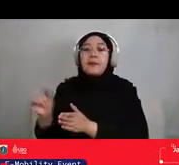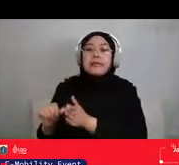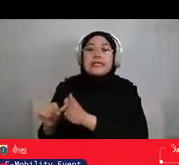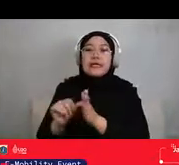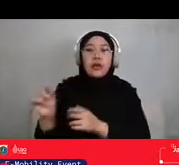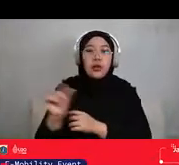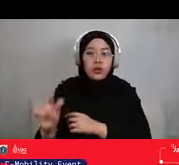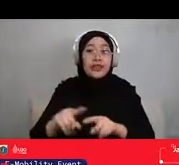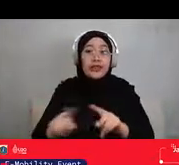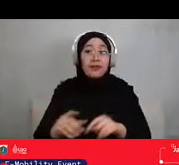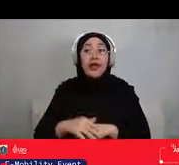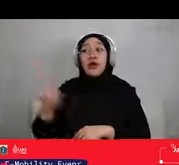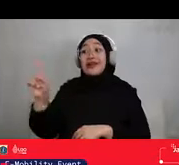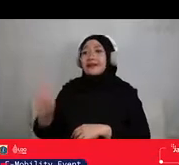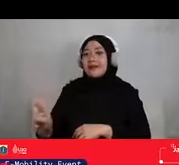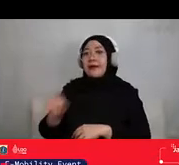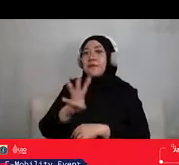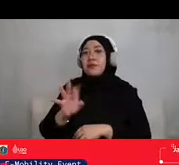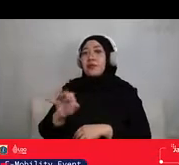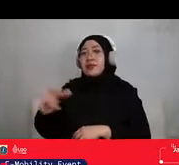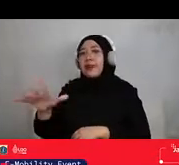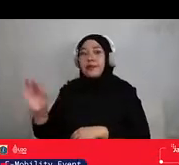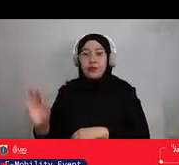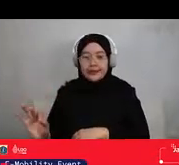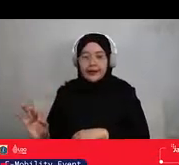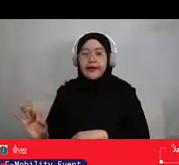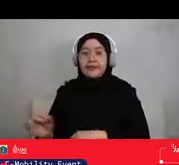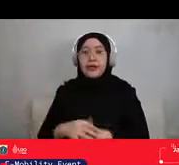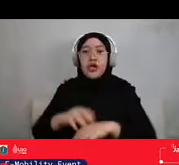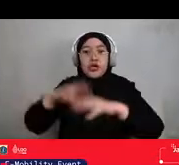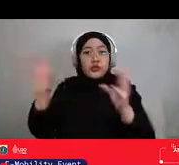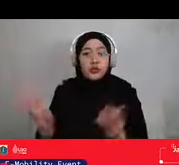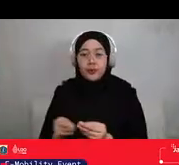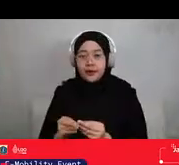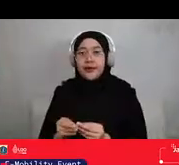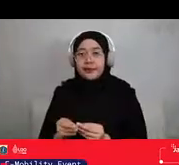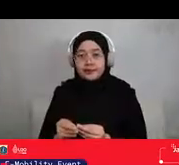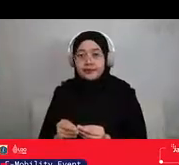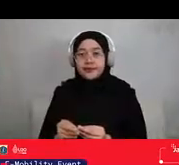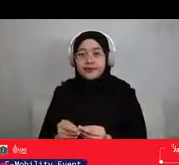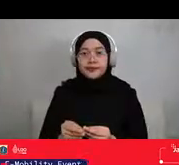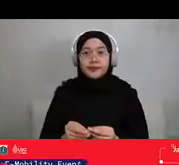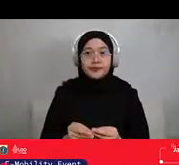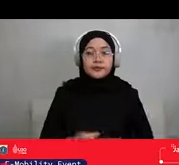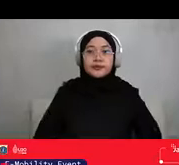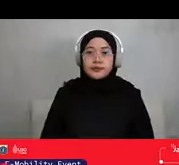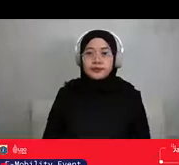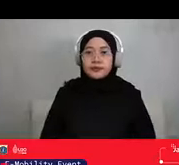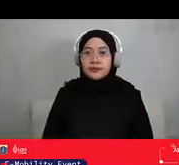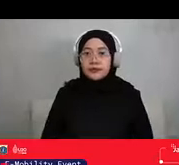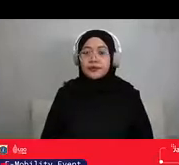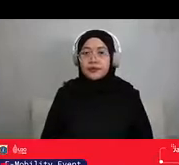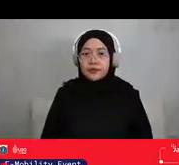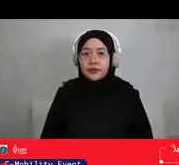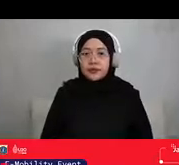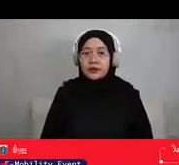to 50%. Now, in terms of amounts, next slide, please. So in terms of amounts, we see the scrap value is same because we are